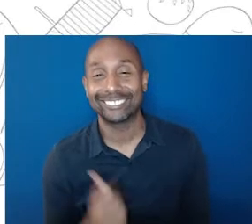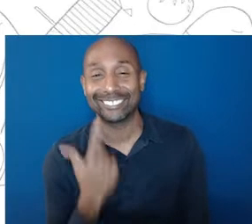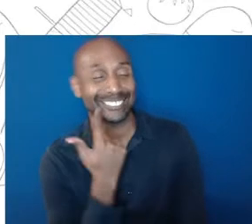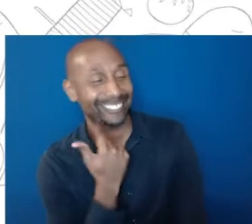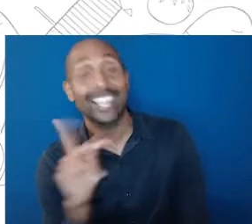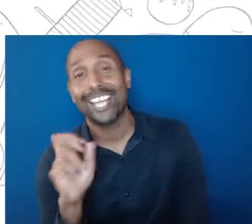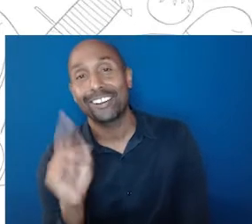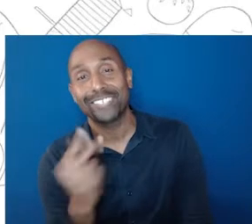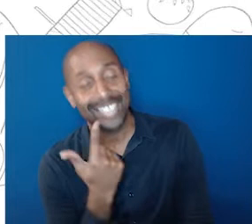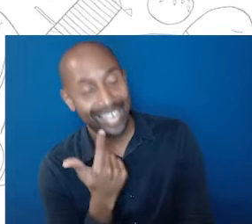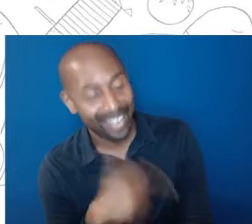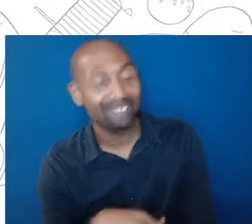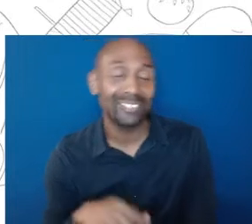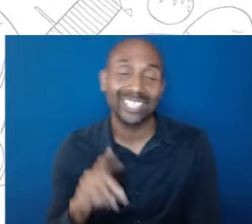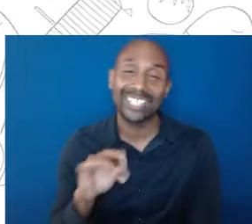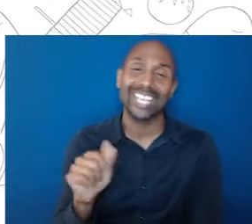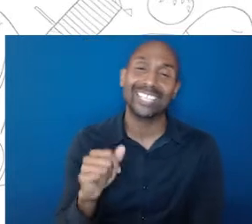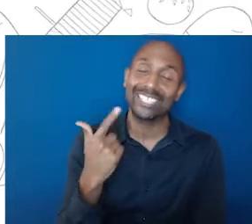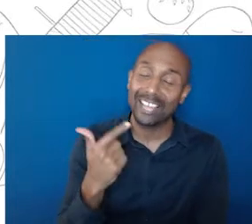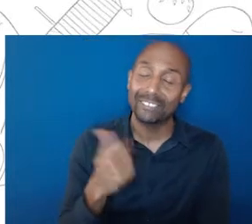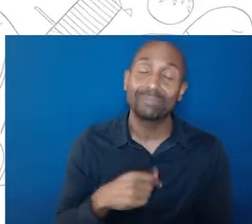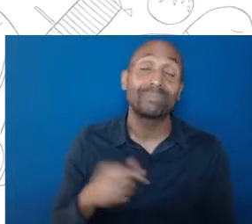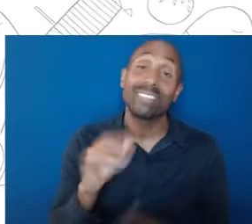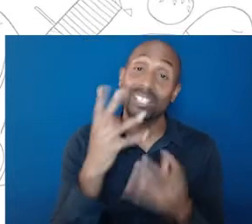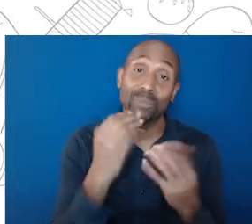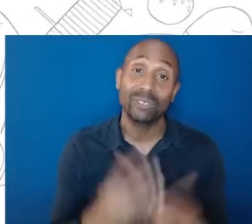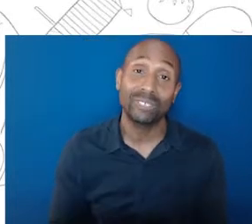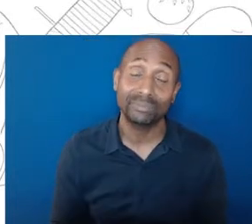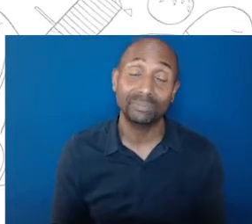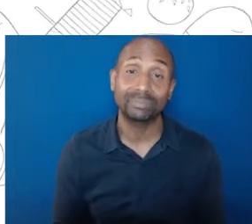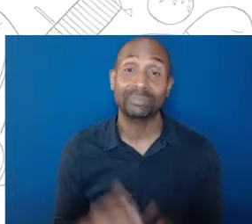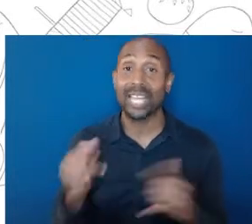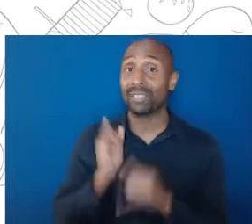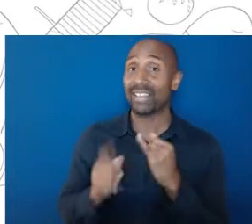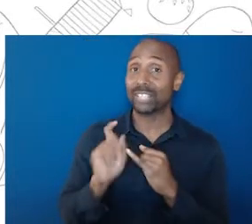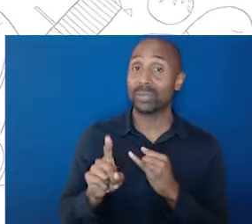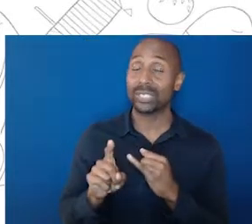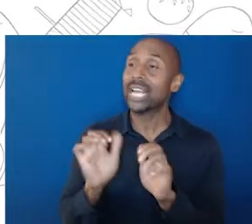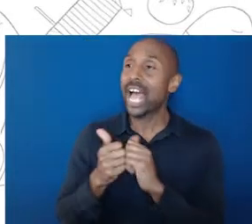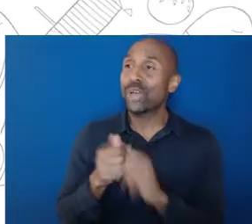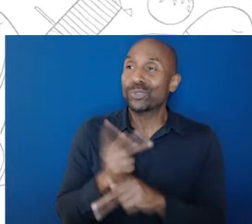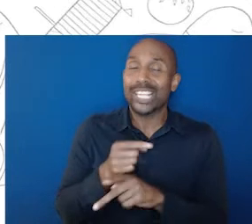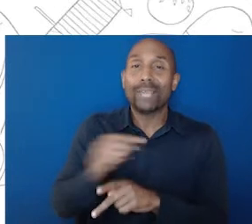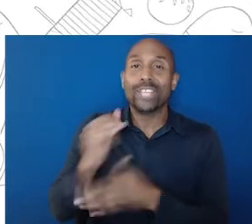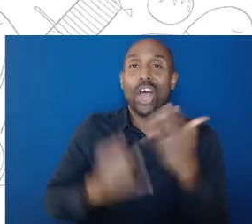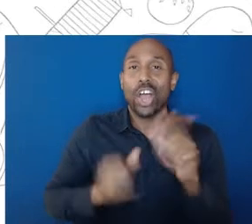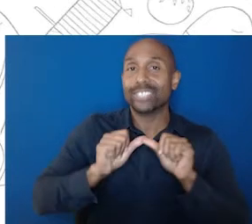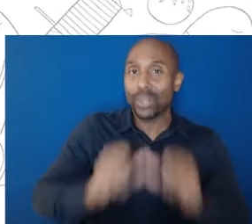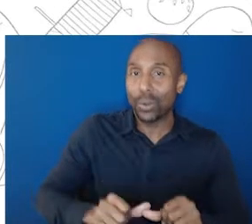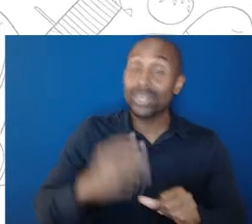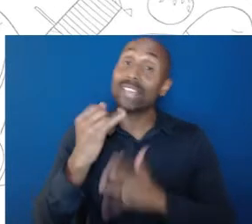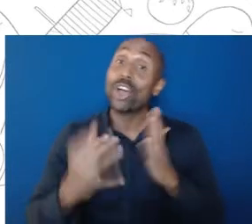That is beautiful. Yeah. So our last question, you know, what about the keys to sustaining the art and